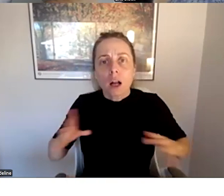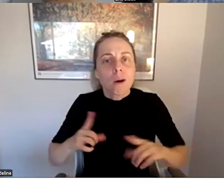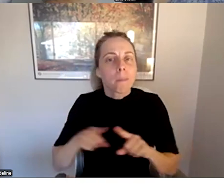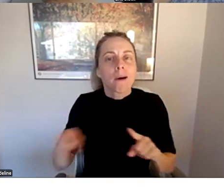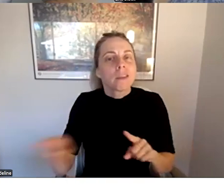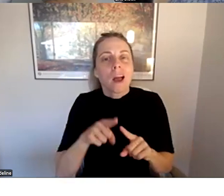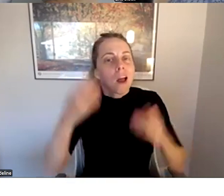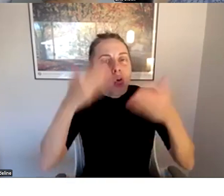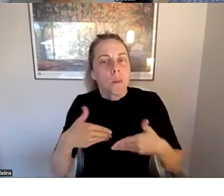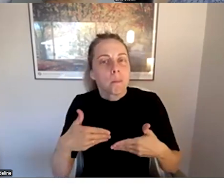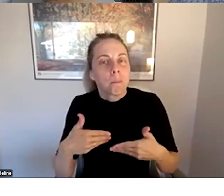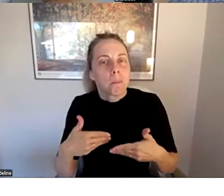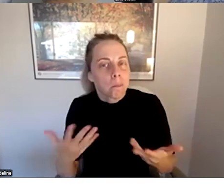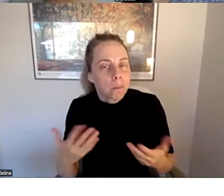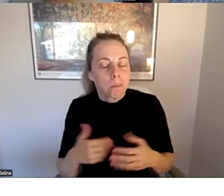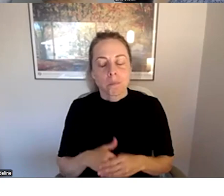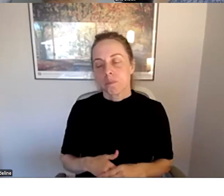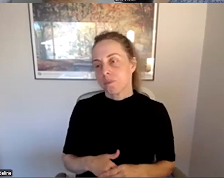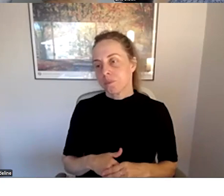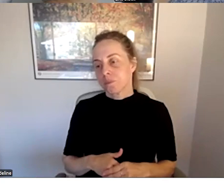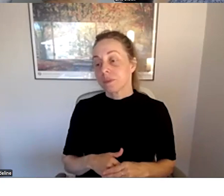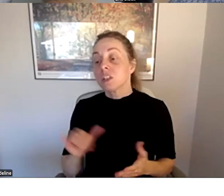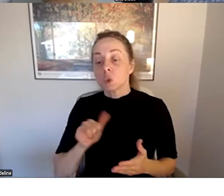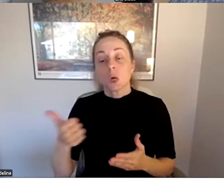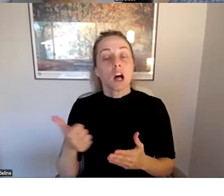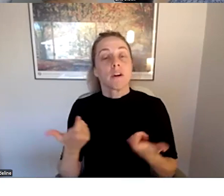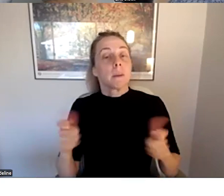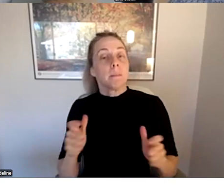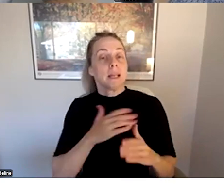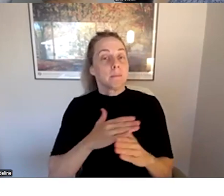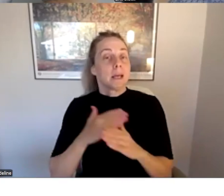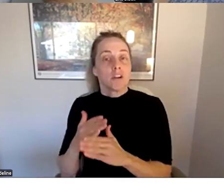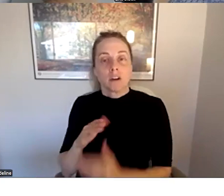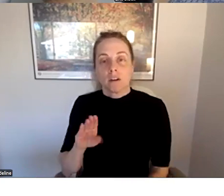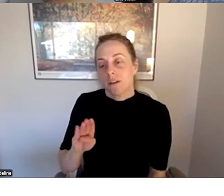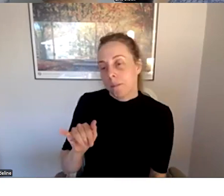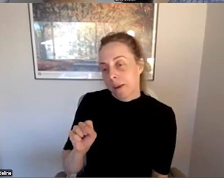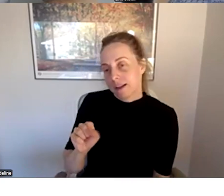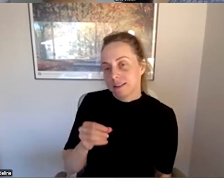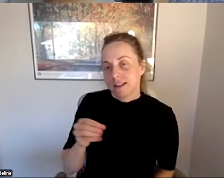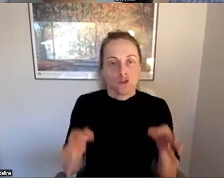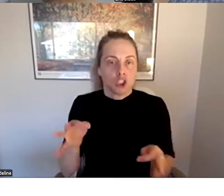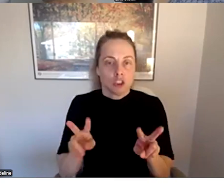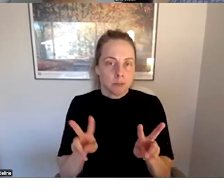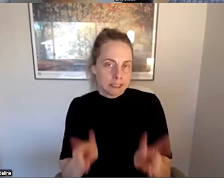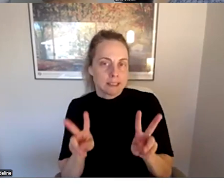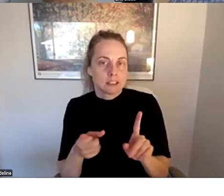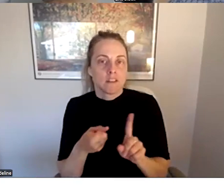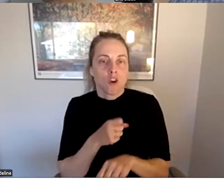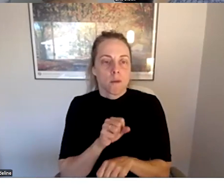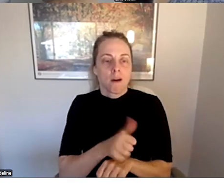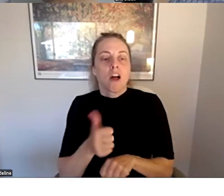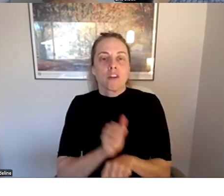And then I think it also comes down another big barrier, the biases and judgments from employees